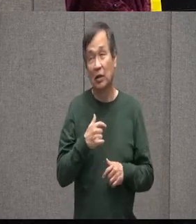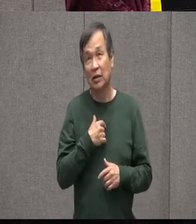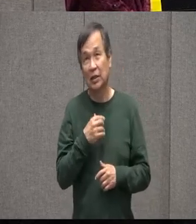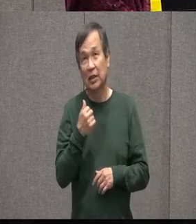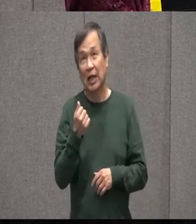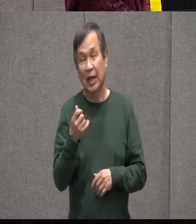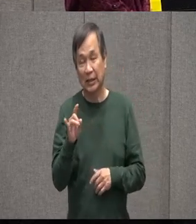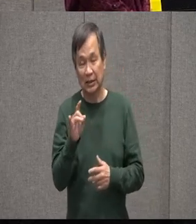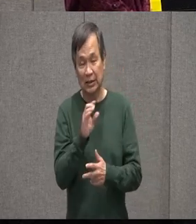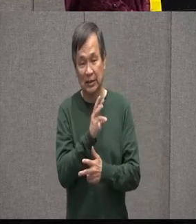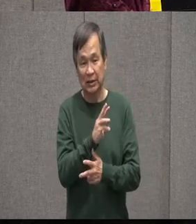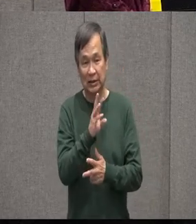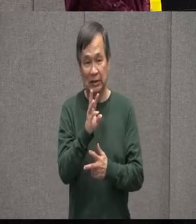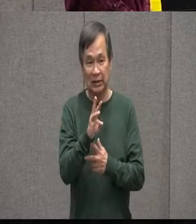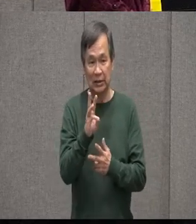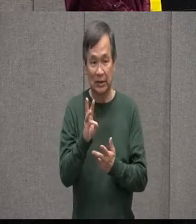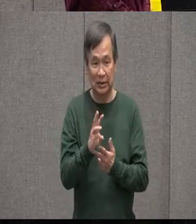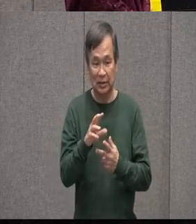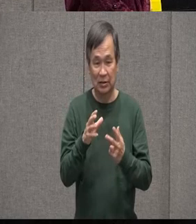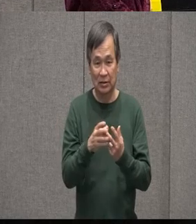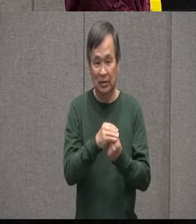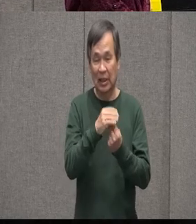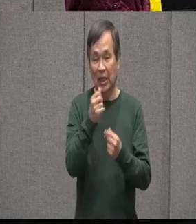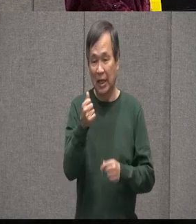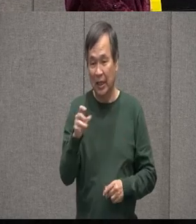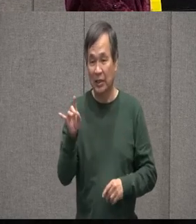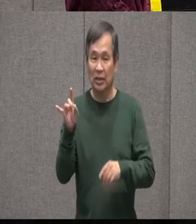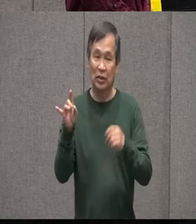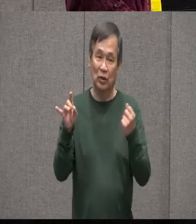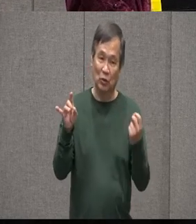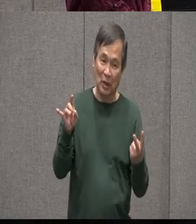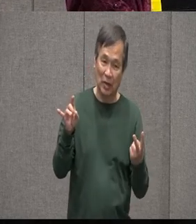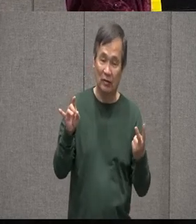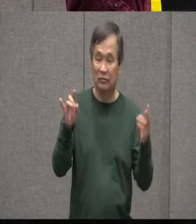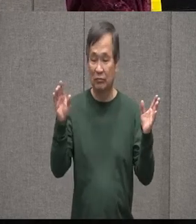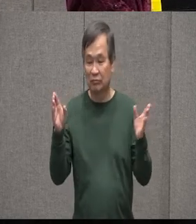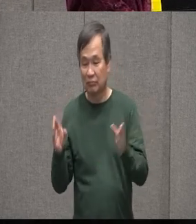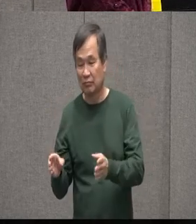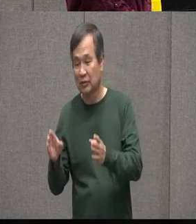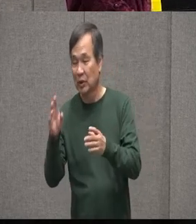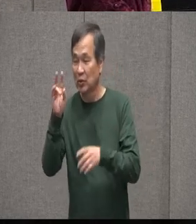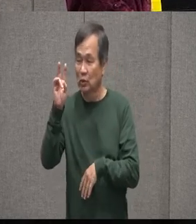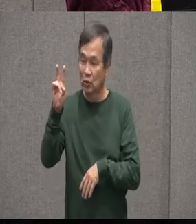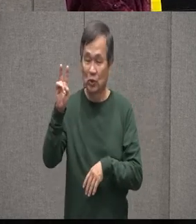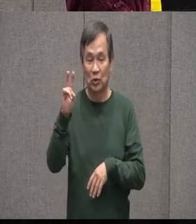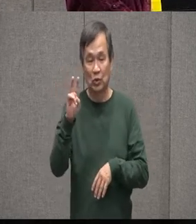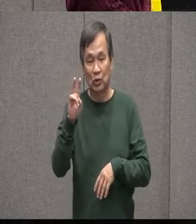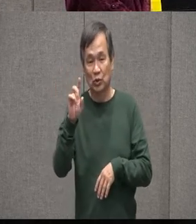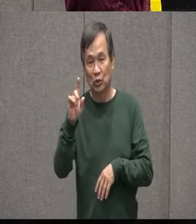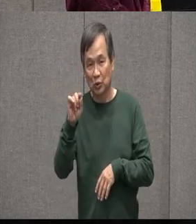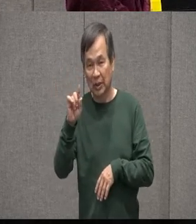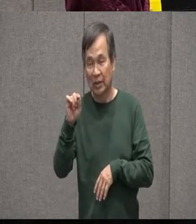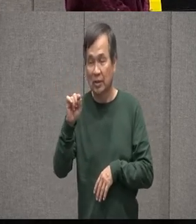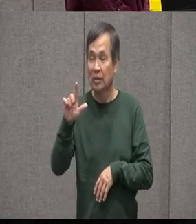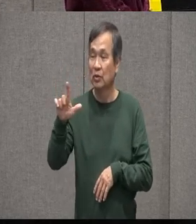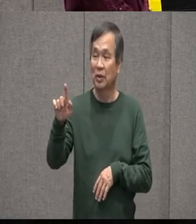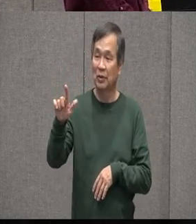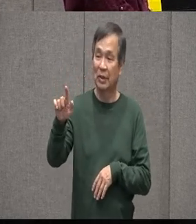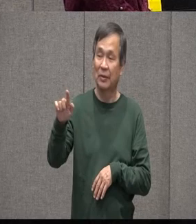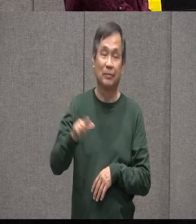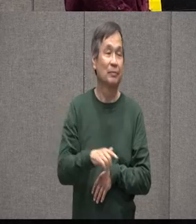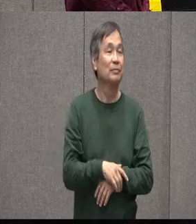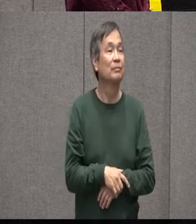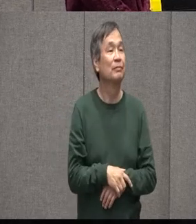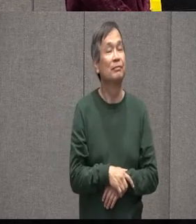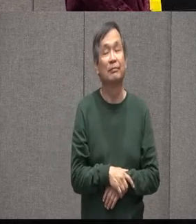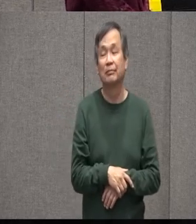is 18, right? 6, 12, 18. And then another 2 is 20 and 21. So I'm going to use that